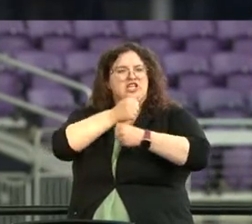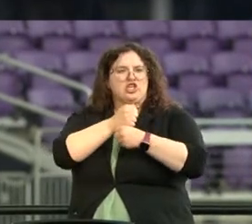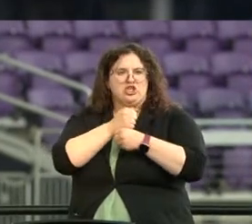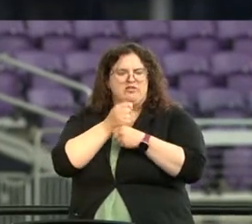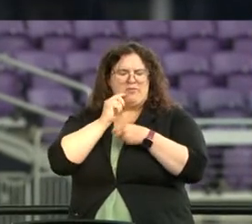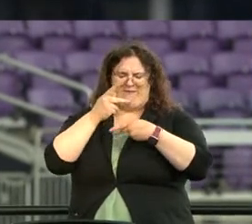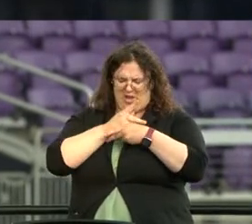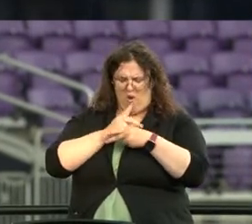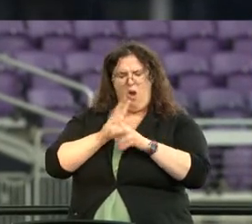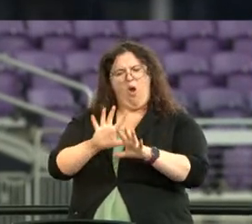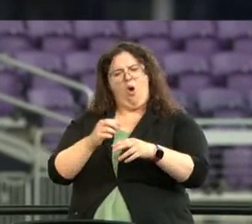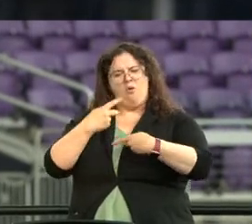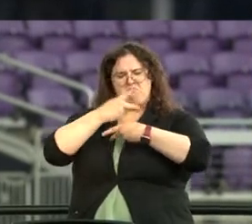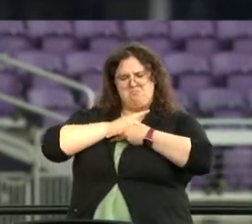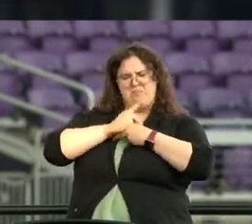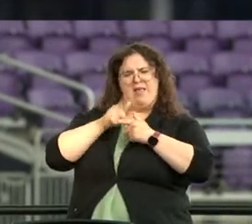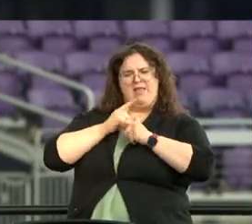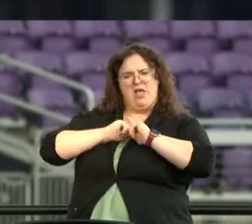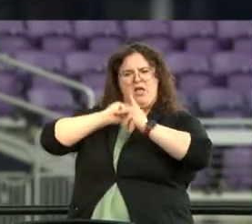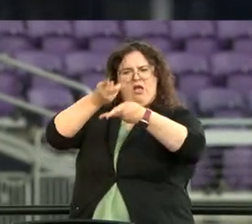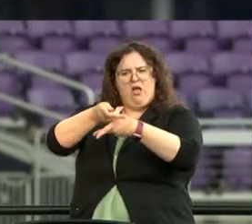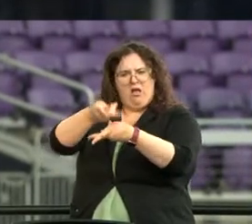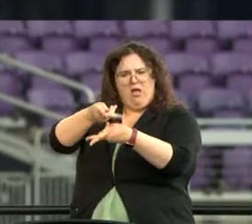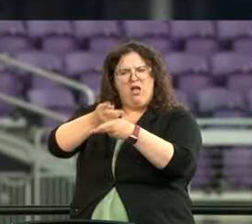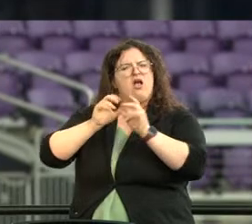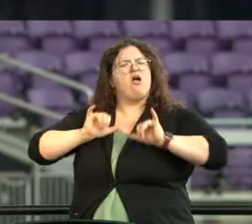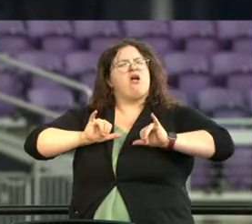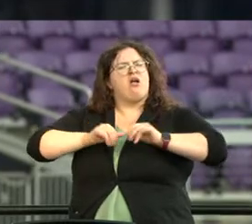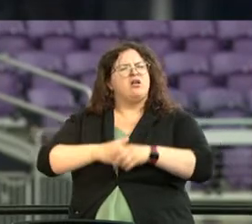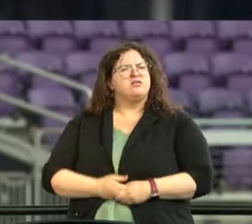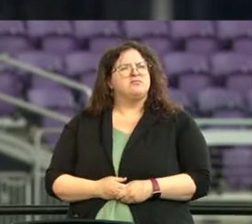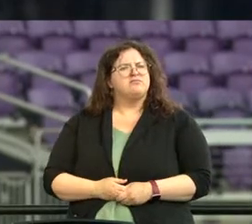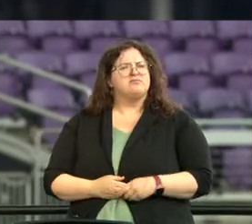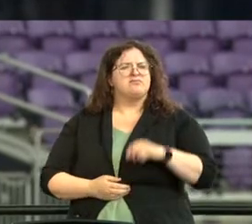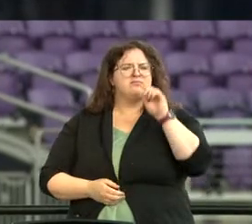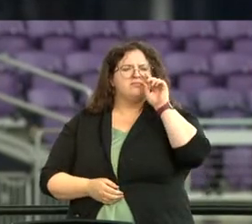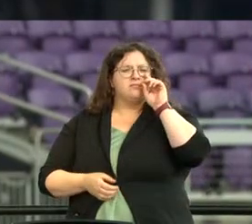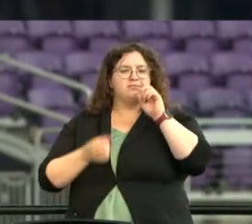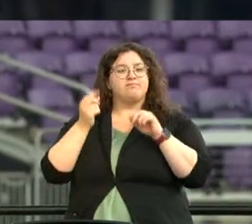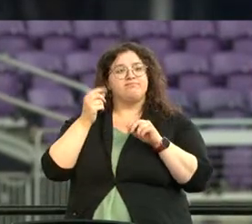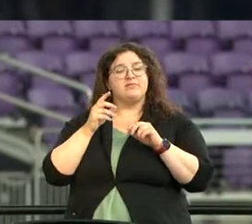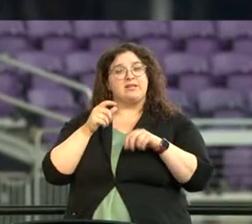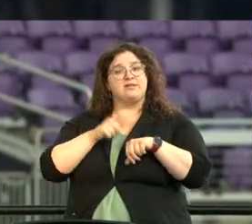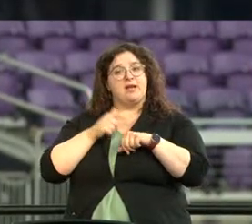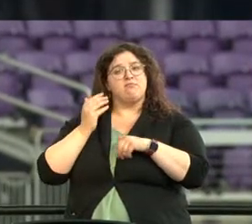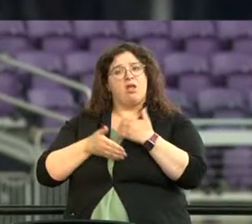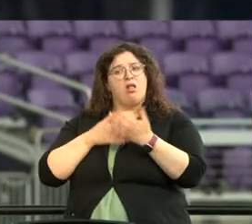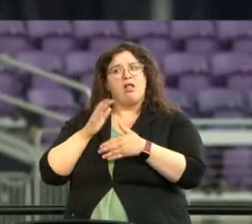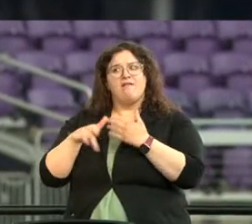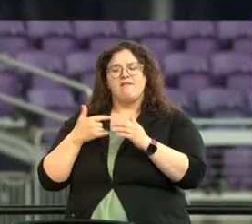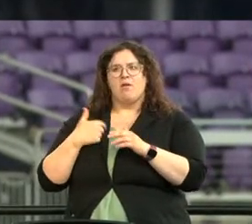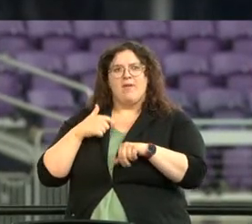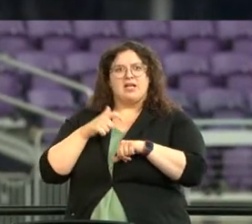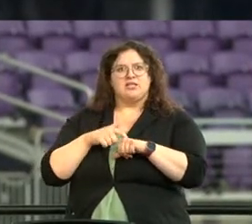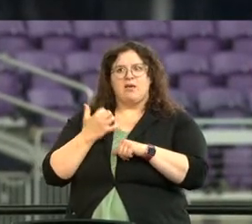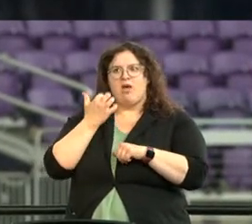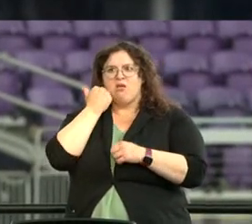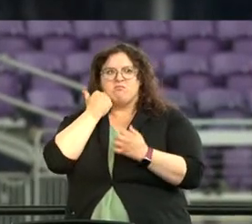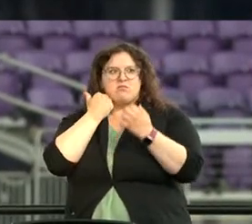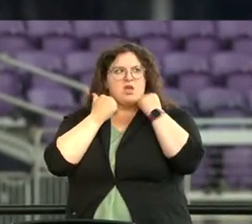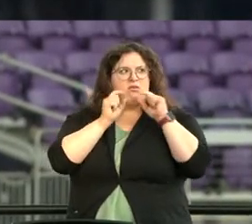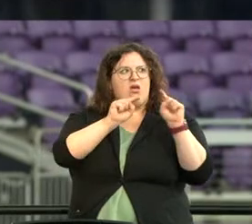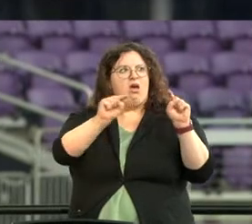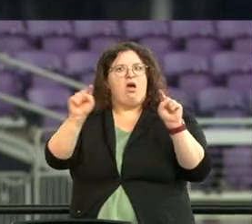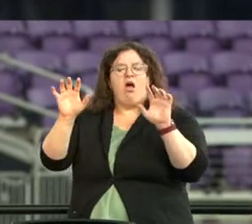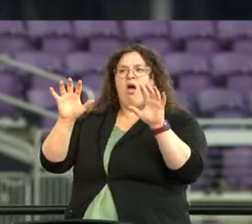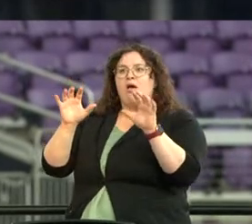disclaimer. Over the years, you will continue to find different pulls on your time, and the pace of life will only